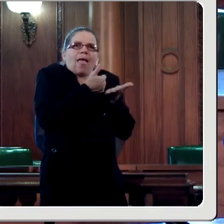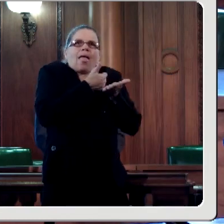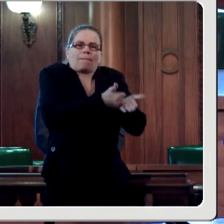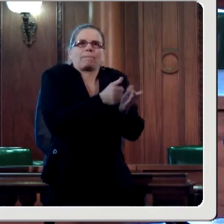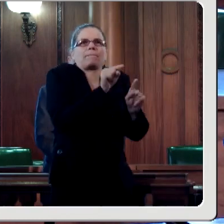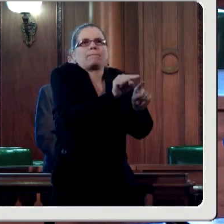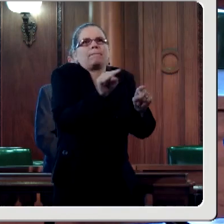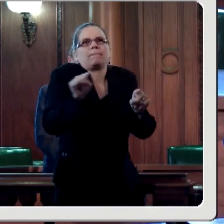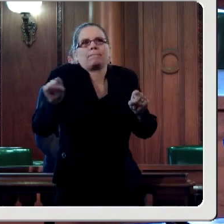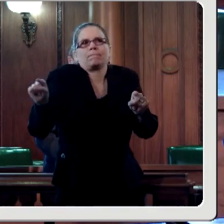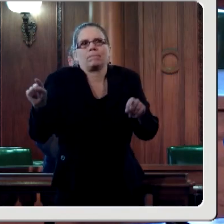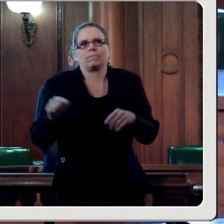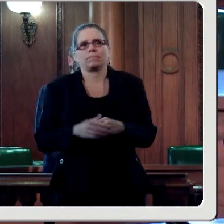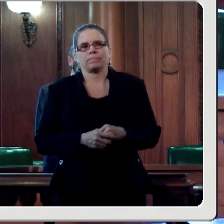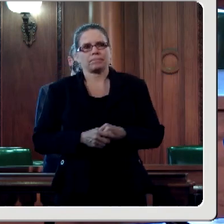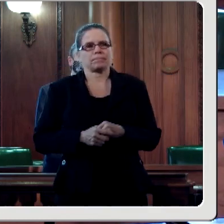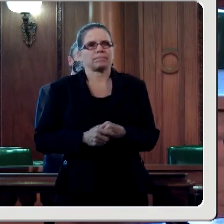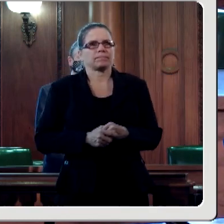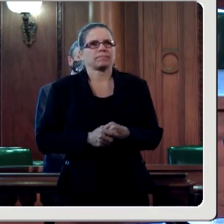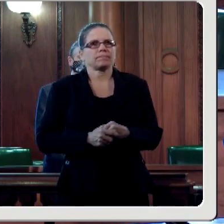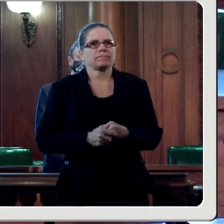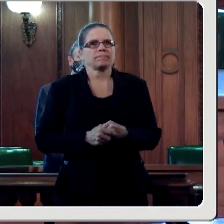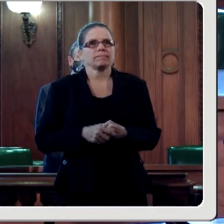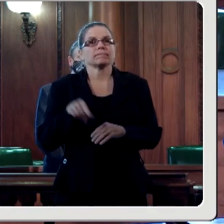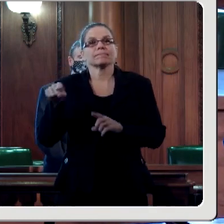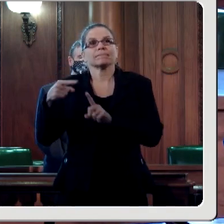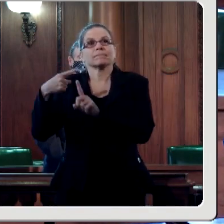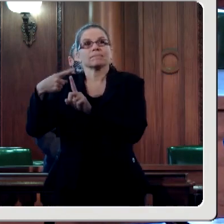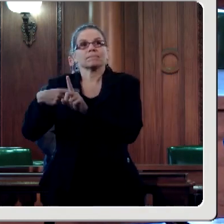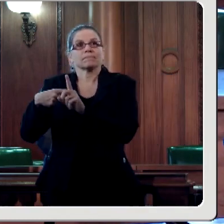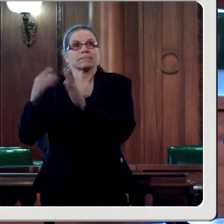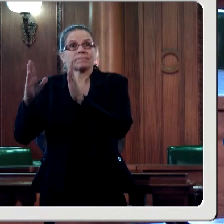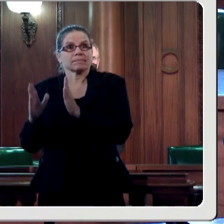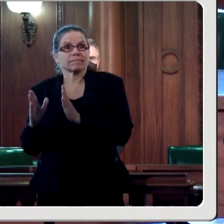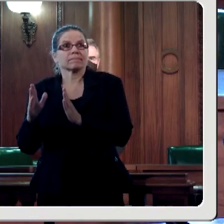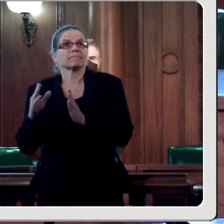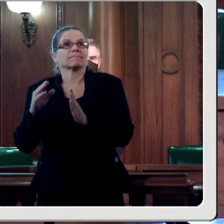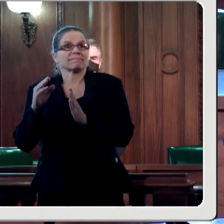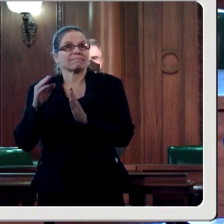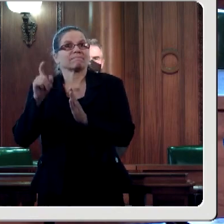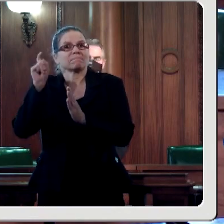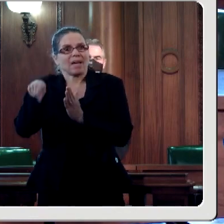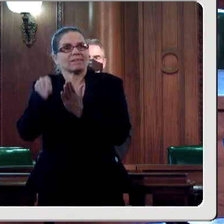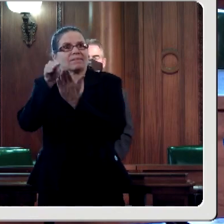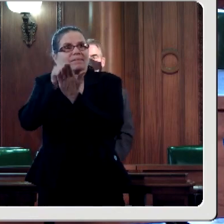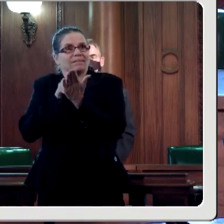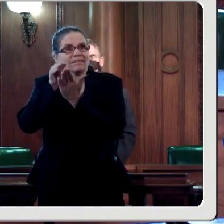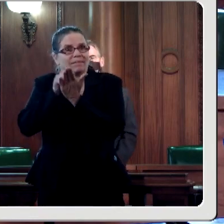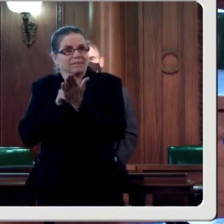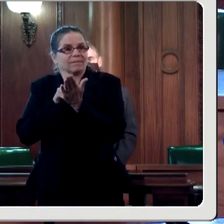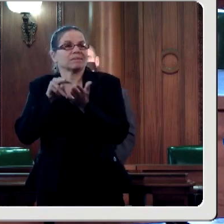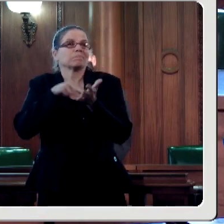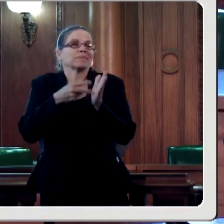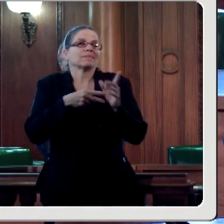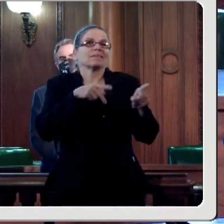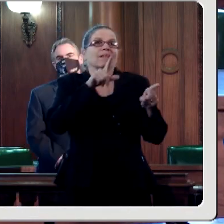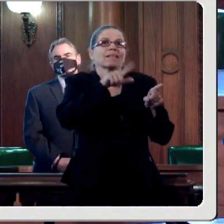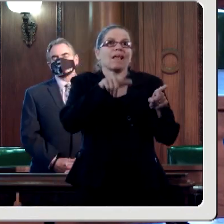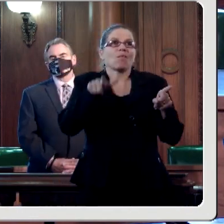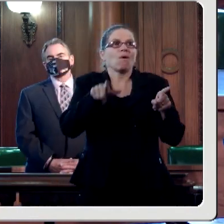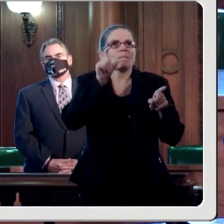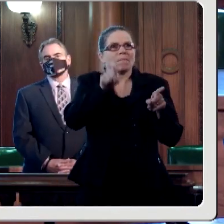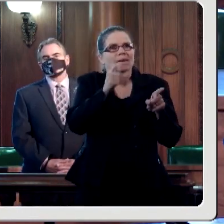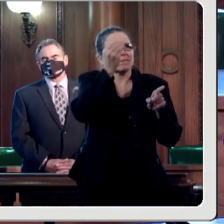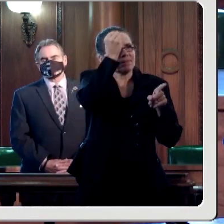the landlords, to make sure that they're accessing the available resources. And there's still, you said there's still about